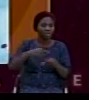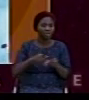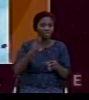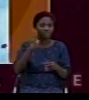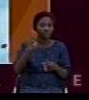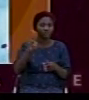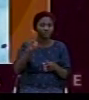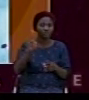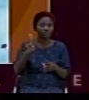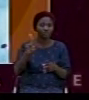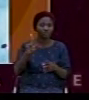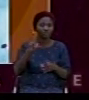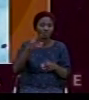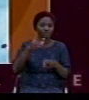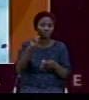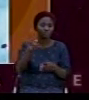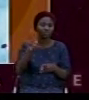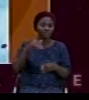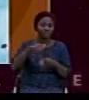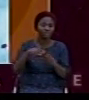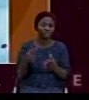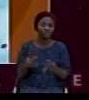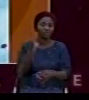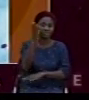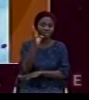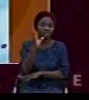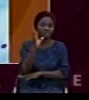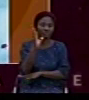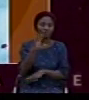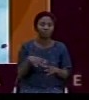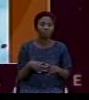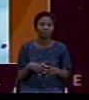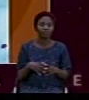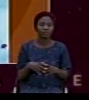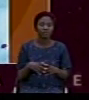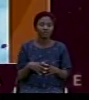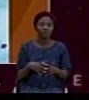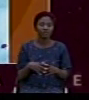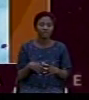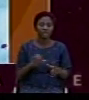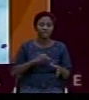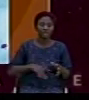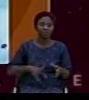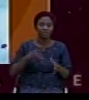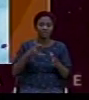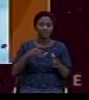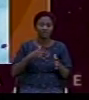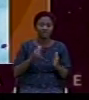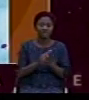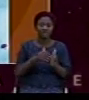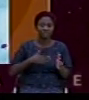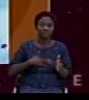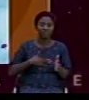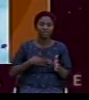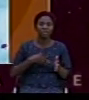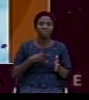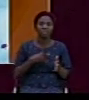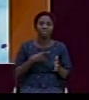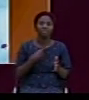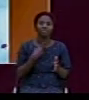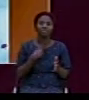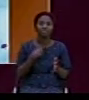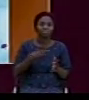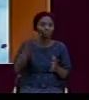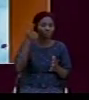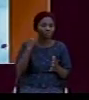changed. My throat was swollen inside me. I felt that my throat was swollen. Dehydrated, that it